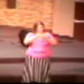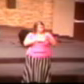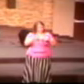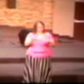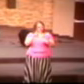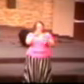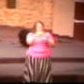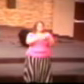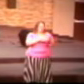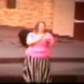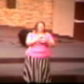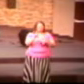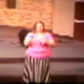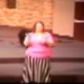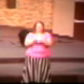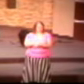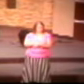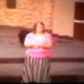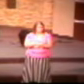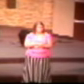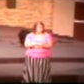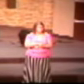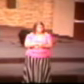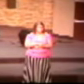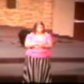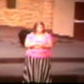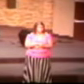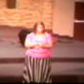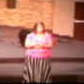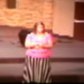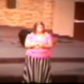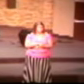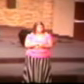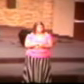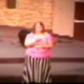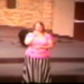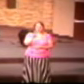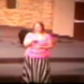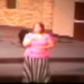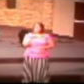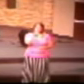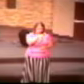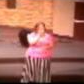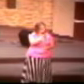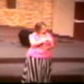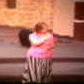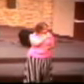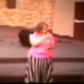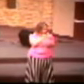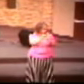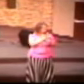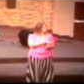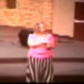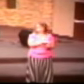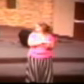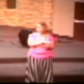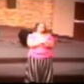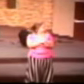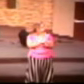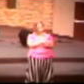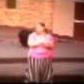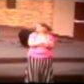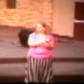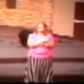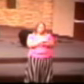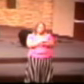whole. This is not about you and your personal relationship. It is